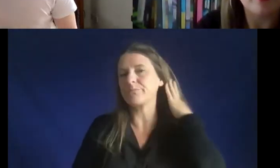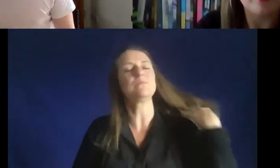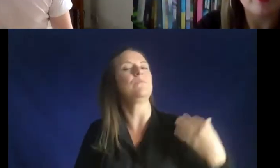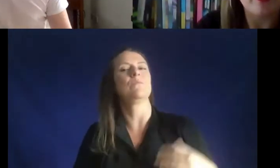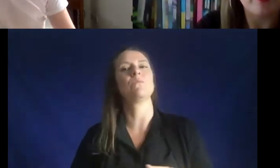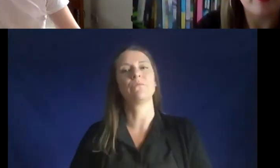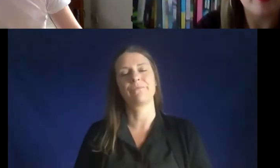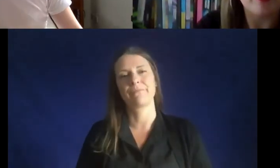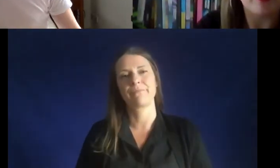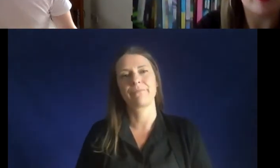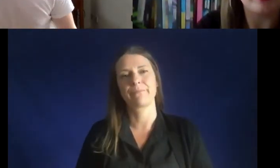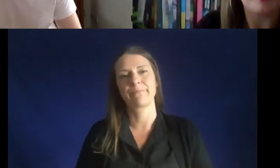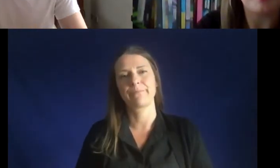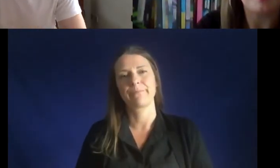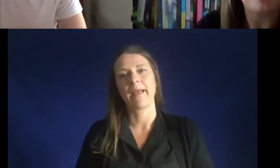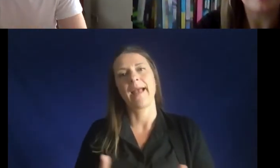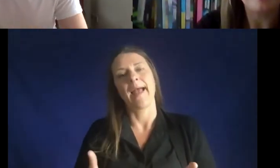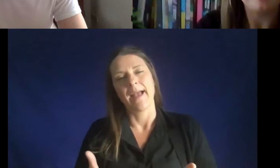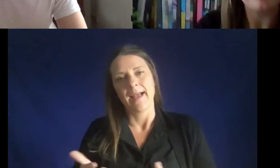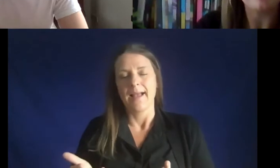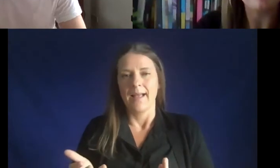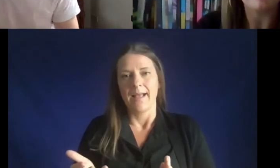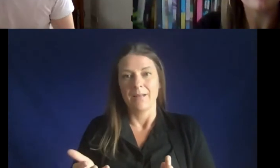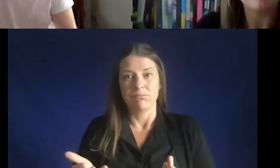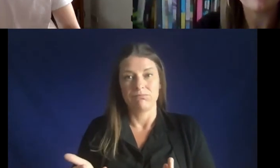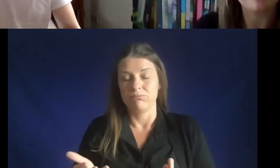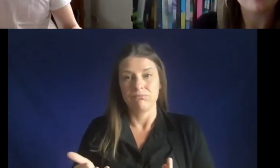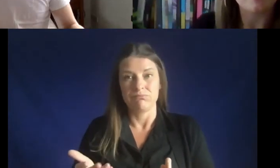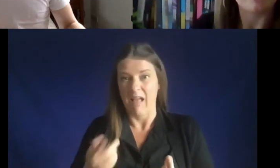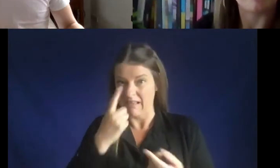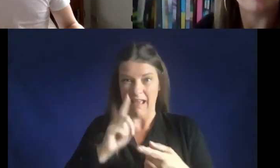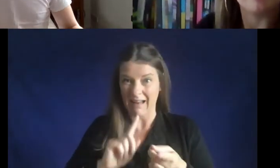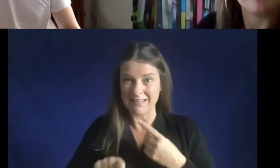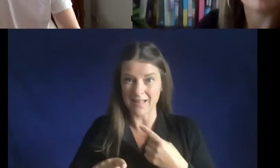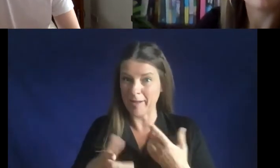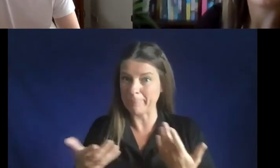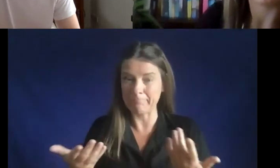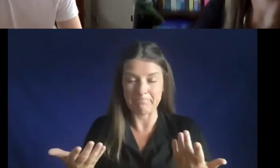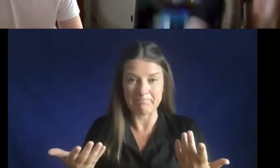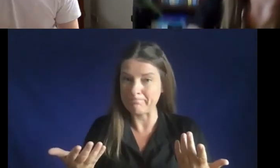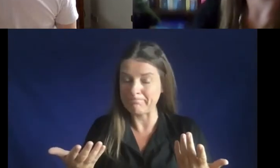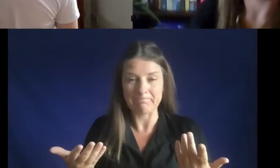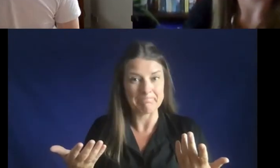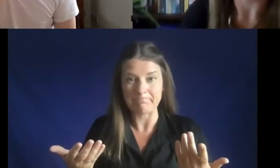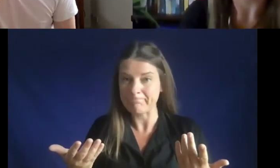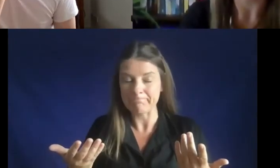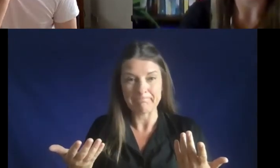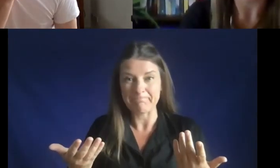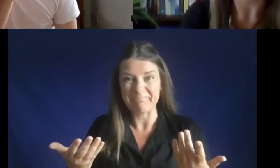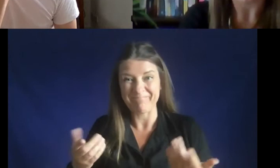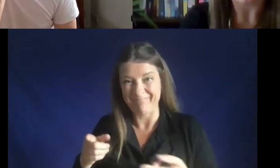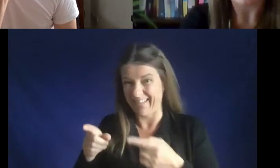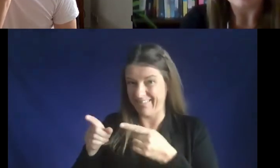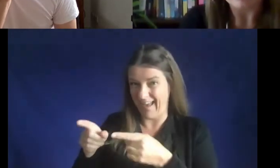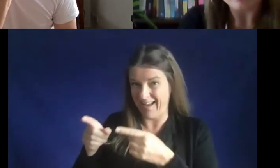I mean, like I say, I don't have any answers, and I think that for something like that and the